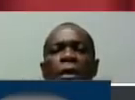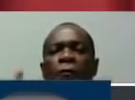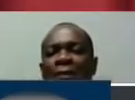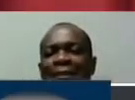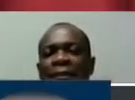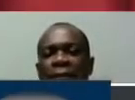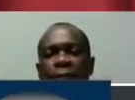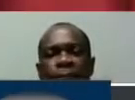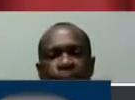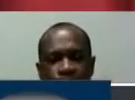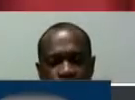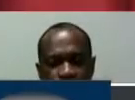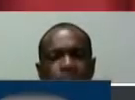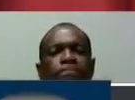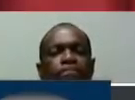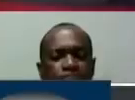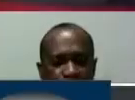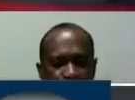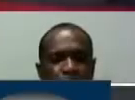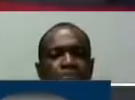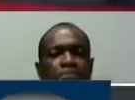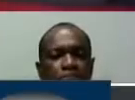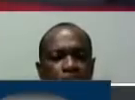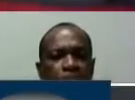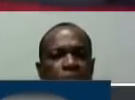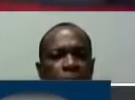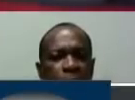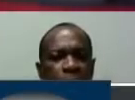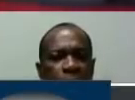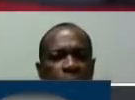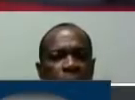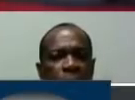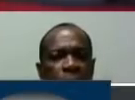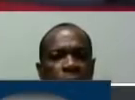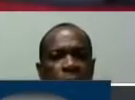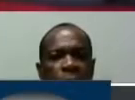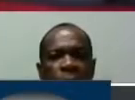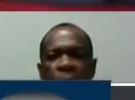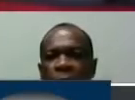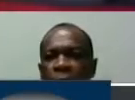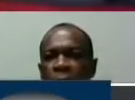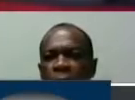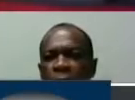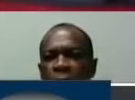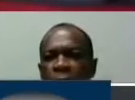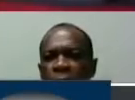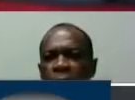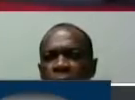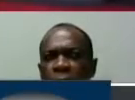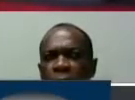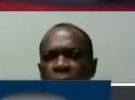Bacchus and his team out of digitization. The storage facility in Freeport,